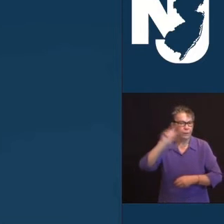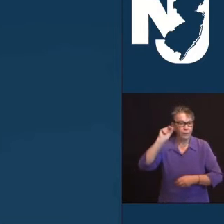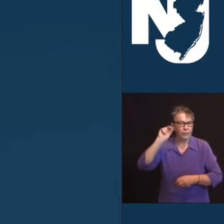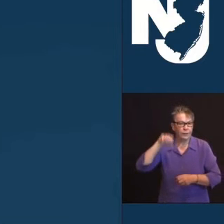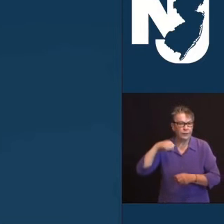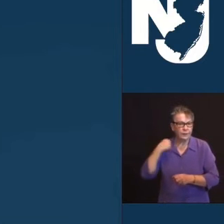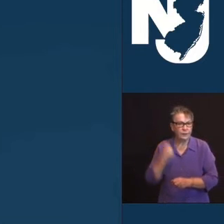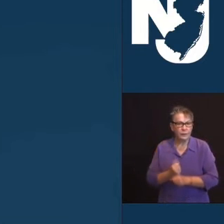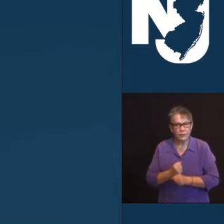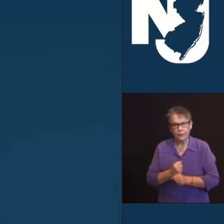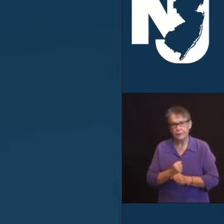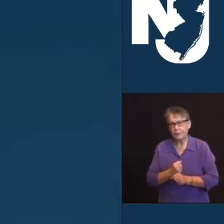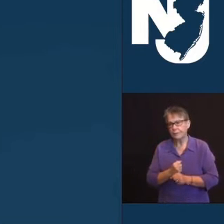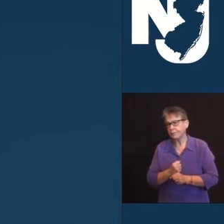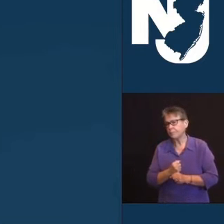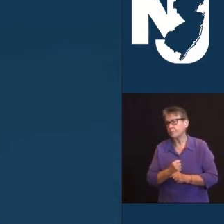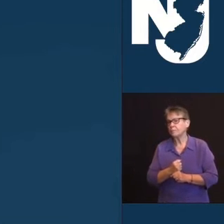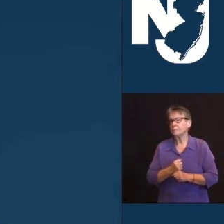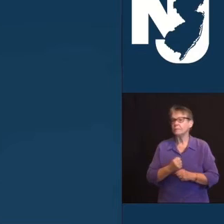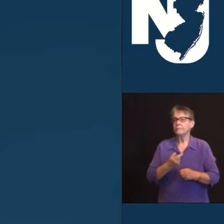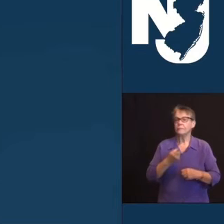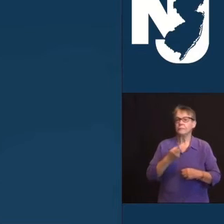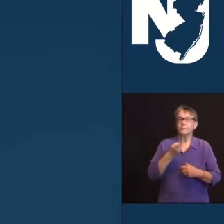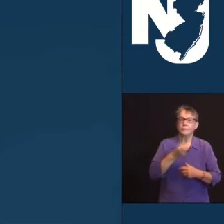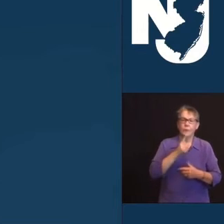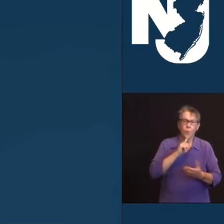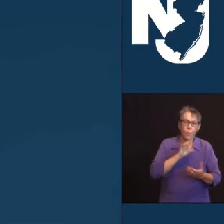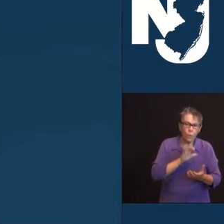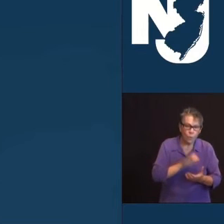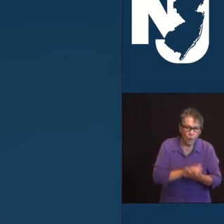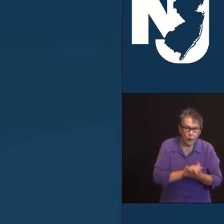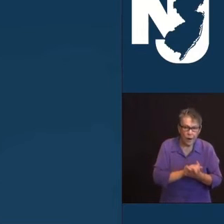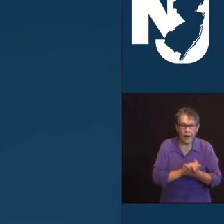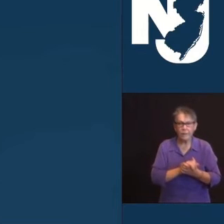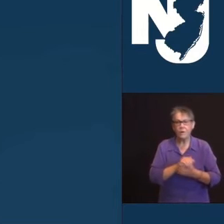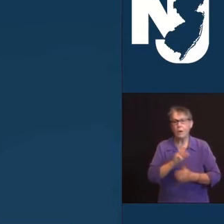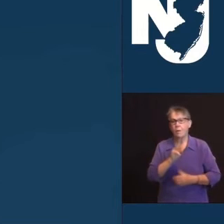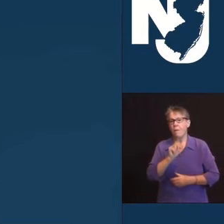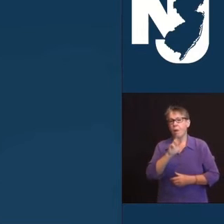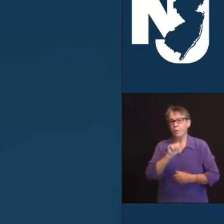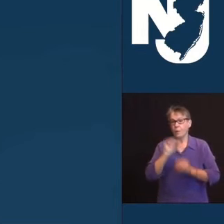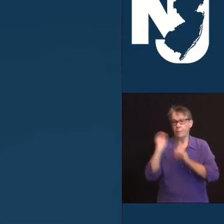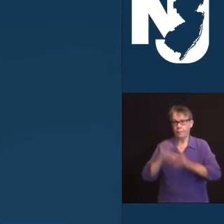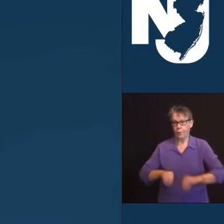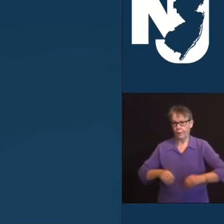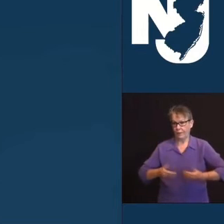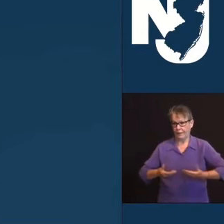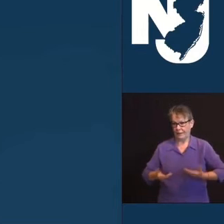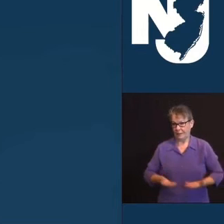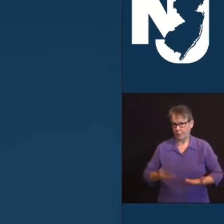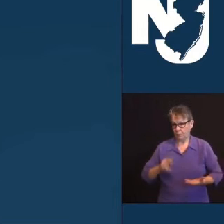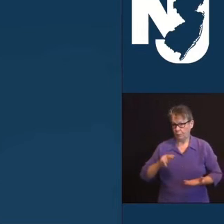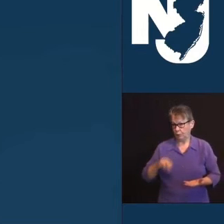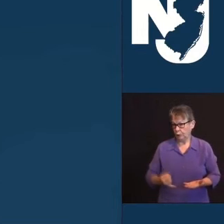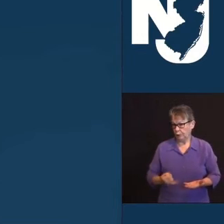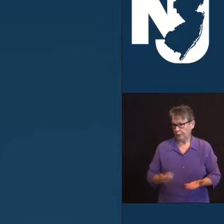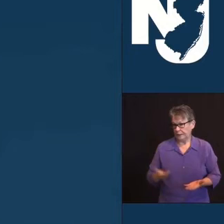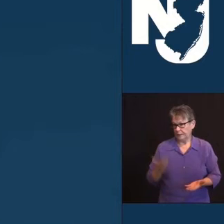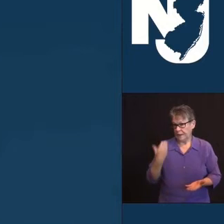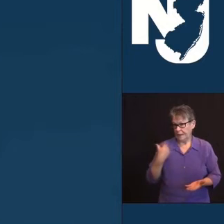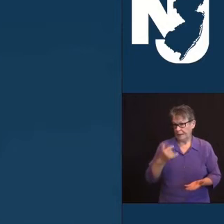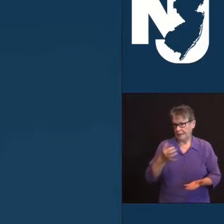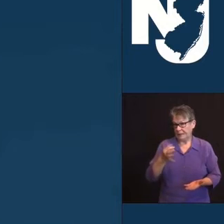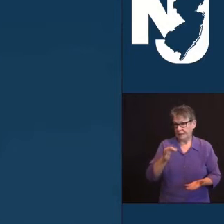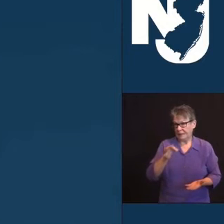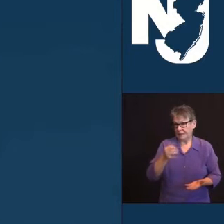wife Barbara had called Livingston home since moving there in 1962 to raise their family. This upcoming February